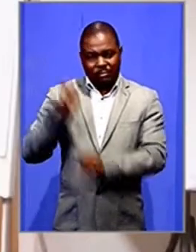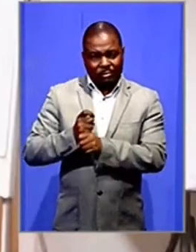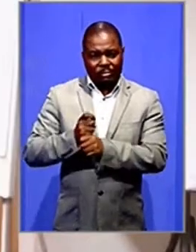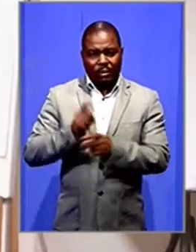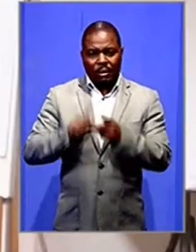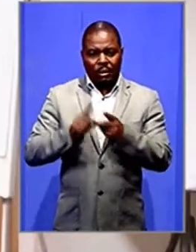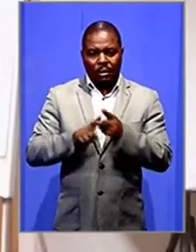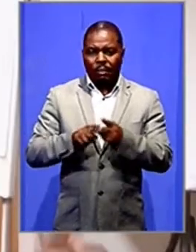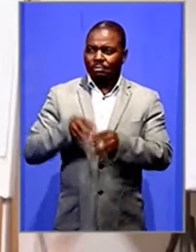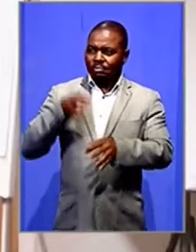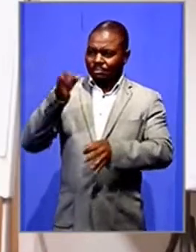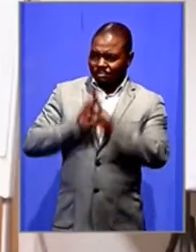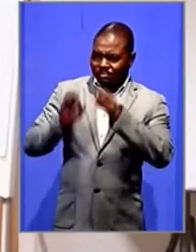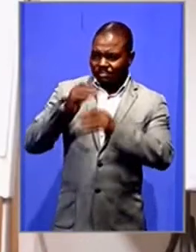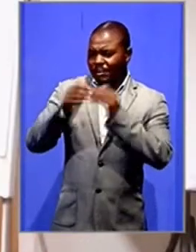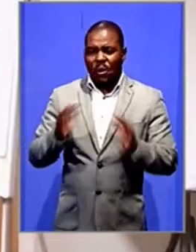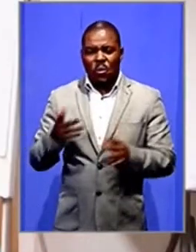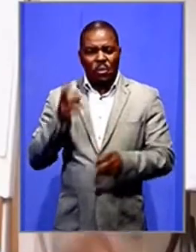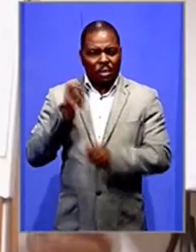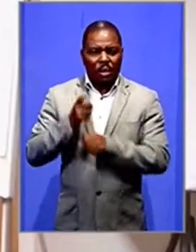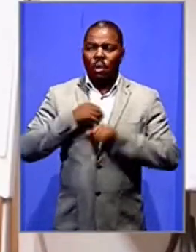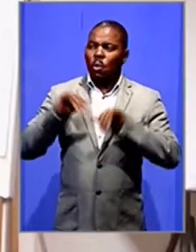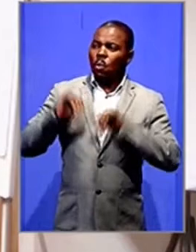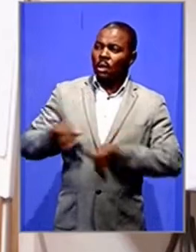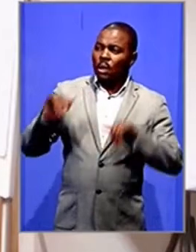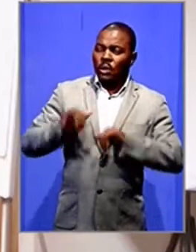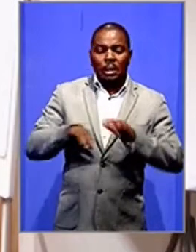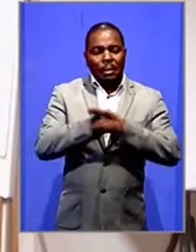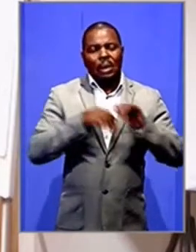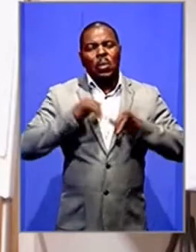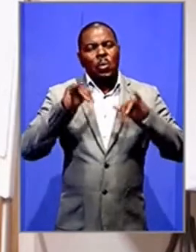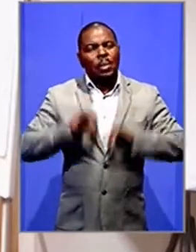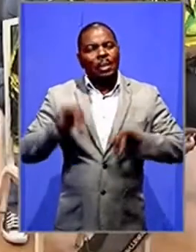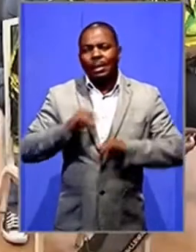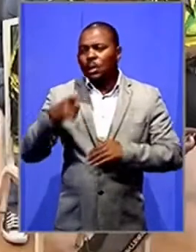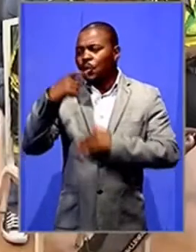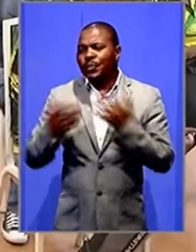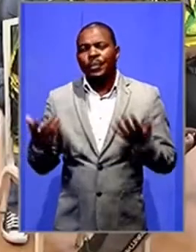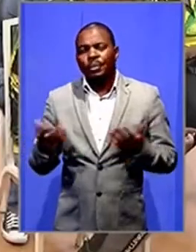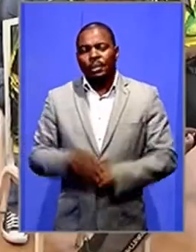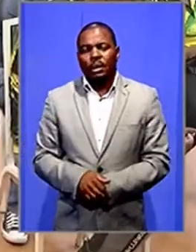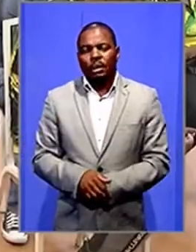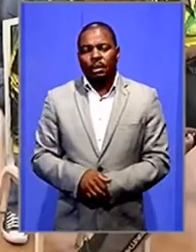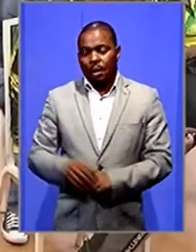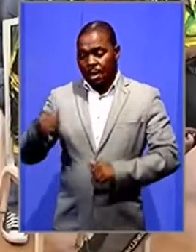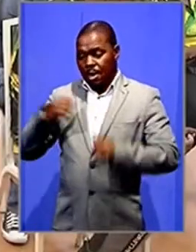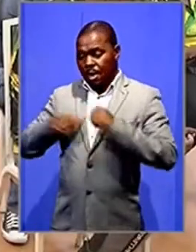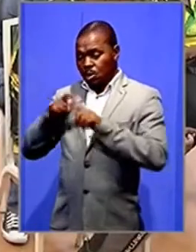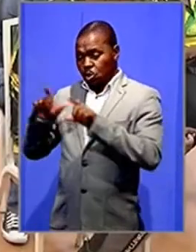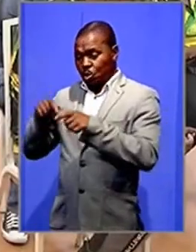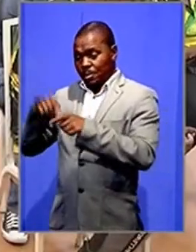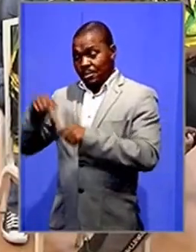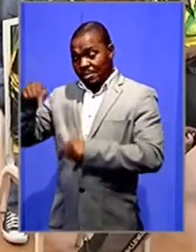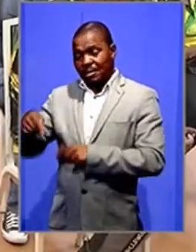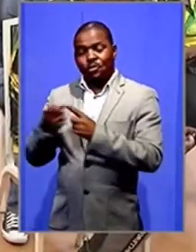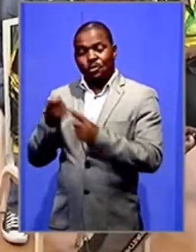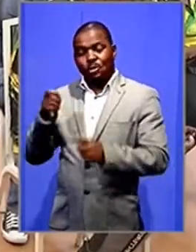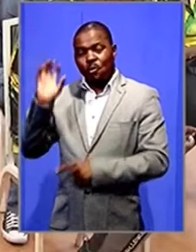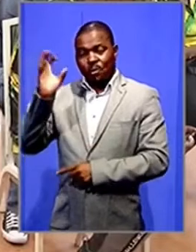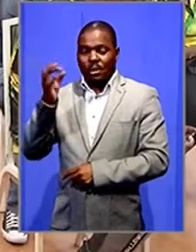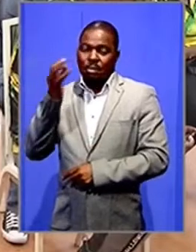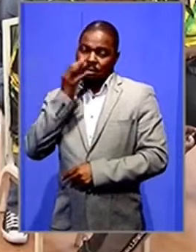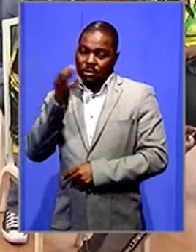roadmap wa gona ha isa le re ntse re metse roadmap gona re le branches re ikopela conference ge le komiti ya nakwana ya ANC ka provinceng e